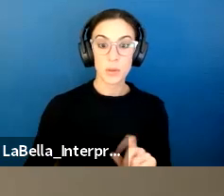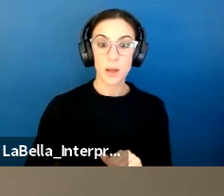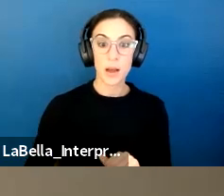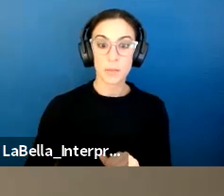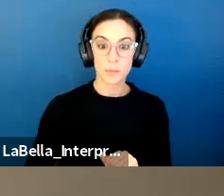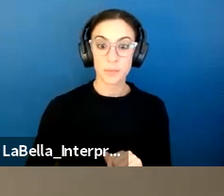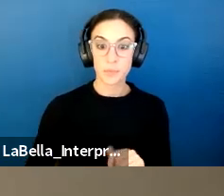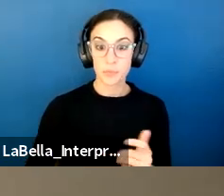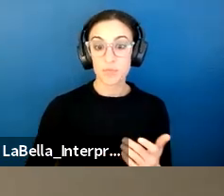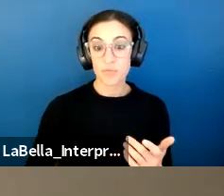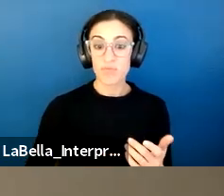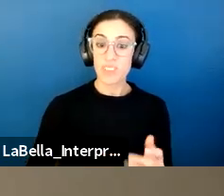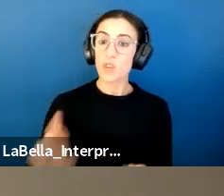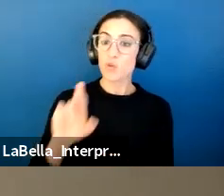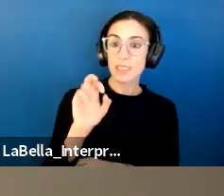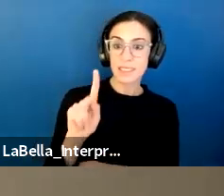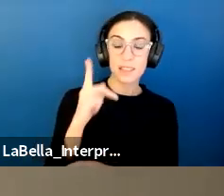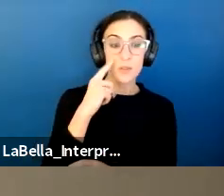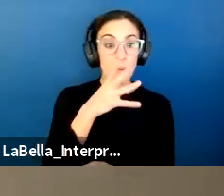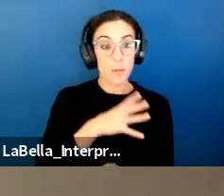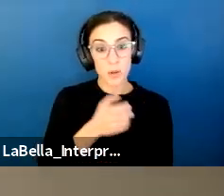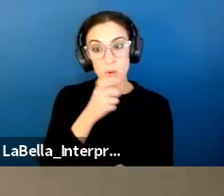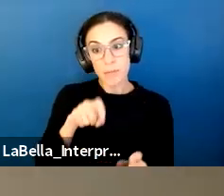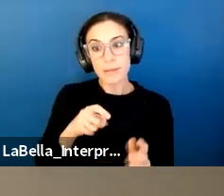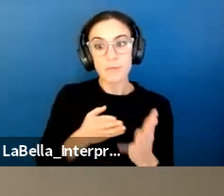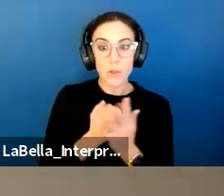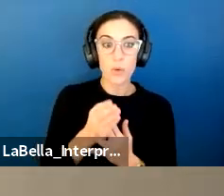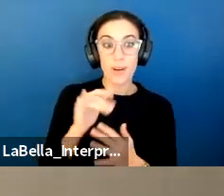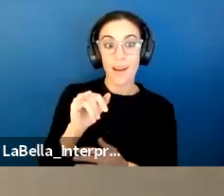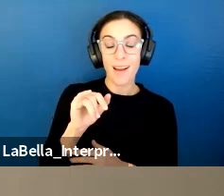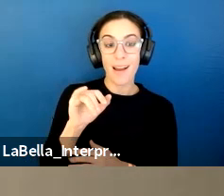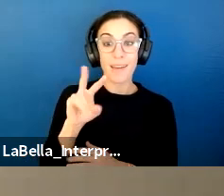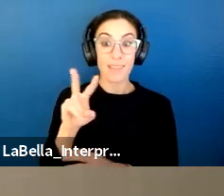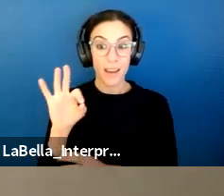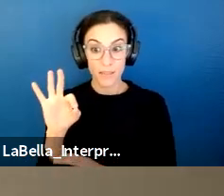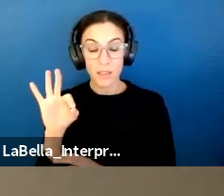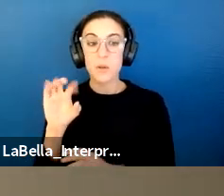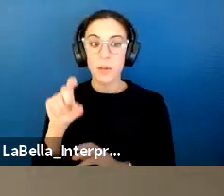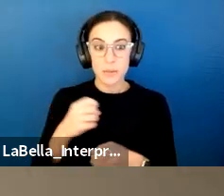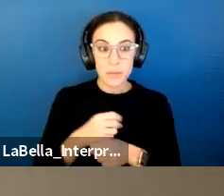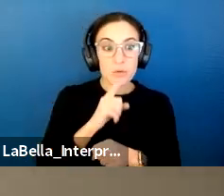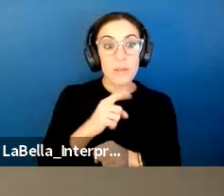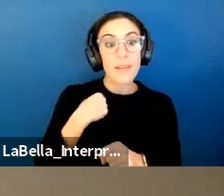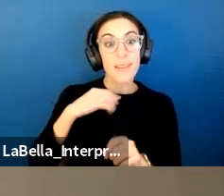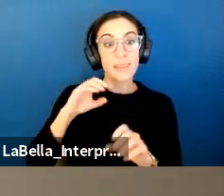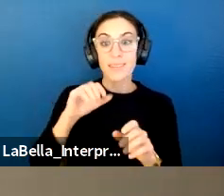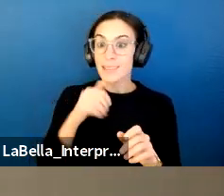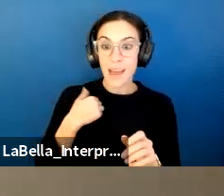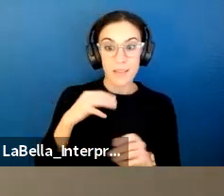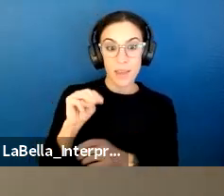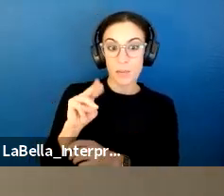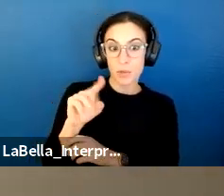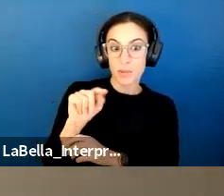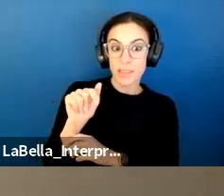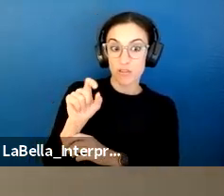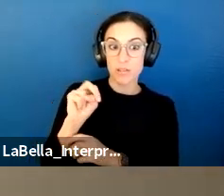that an embryo doesn't have a certain mutation and then it's implanted. But in these very rare